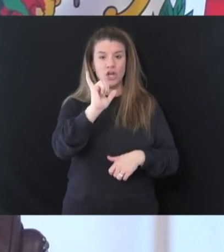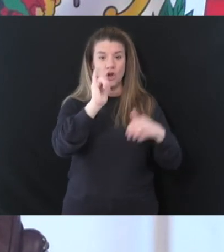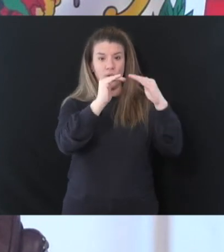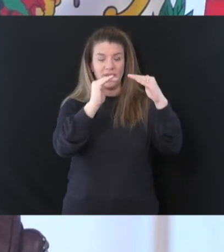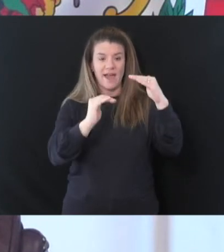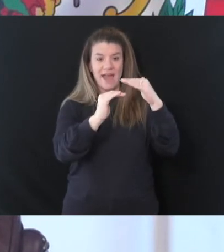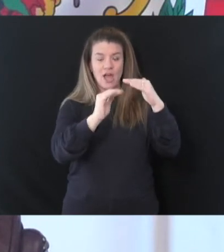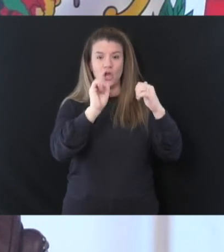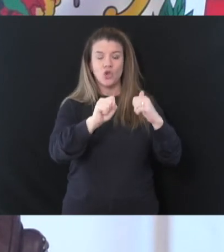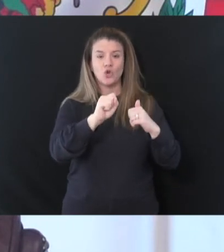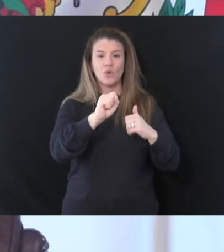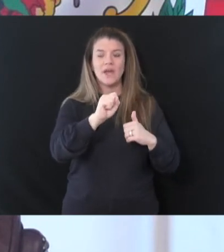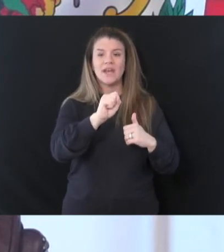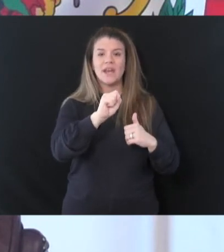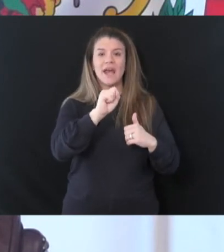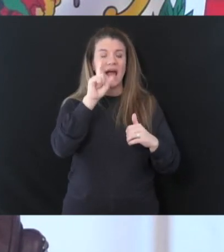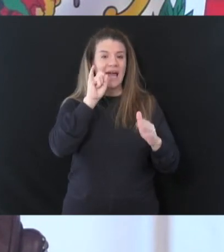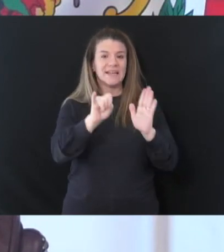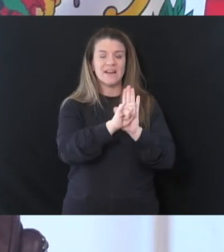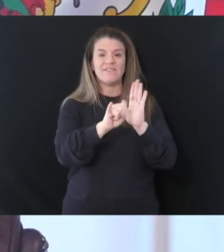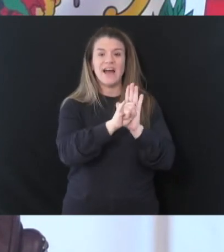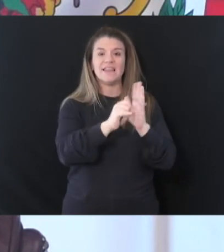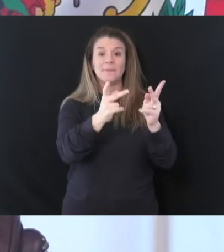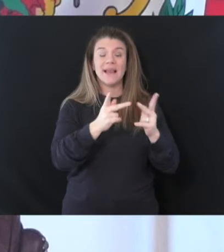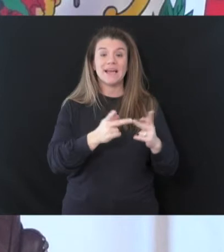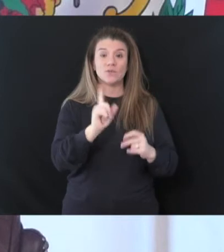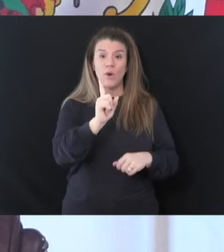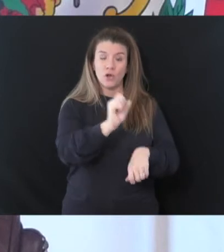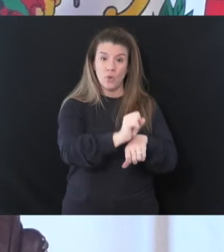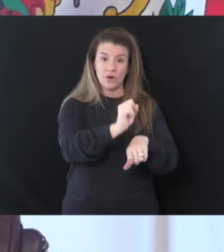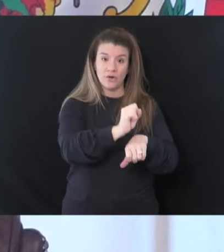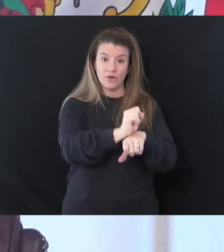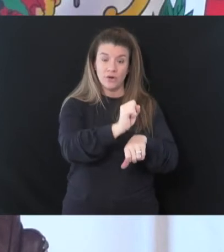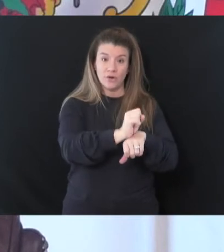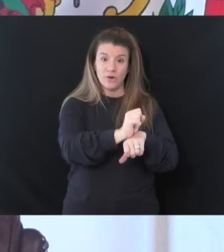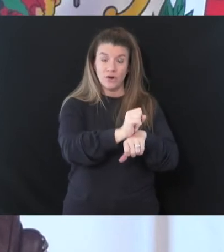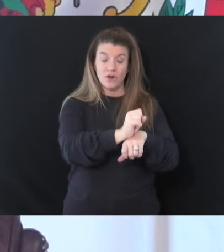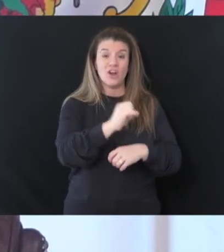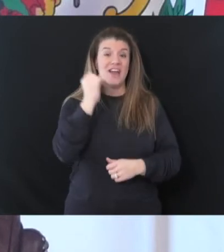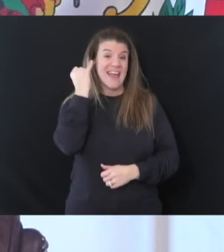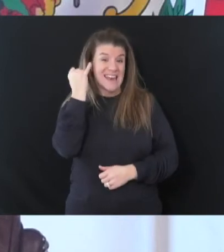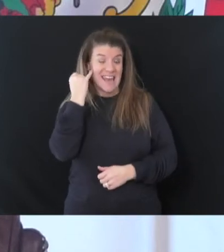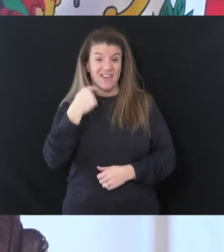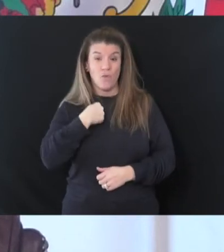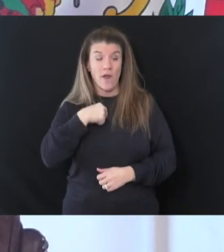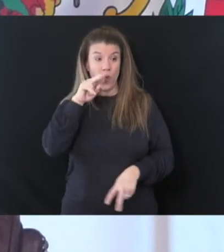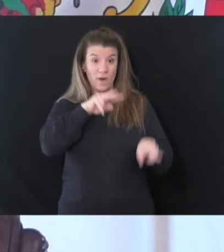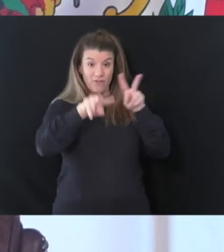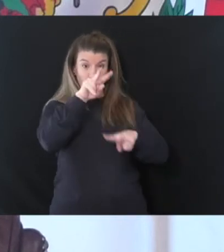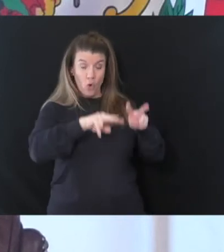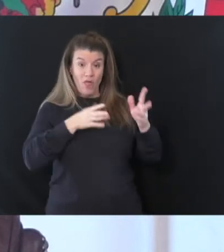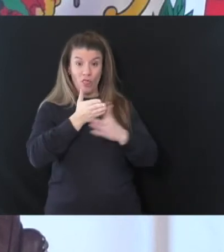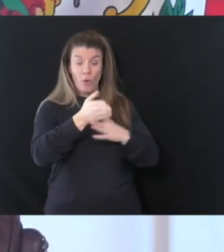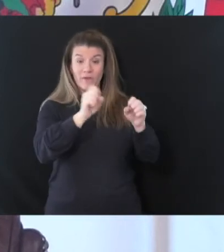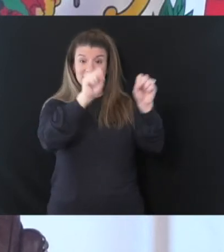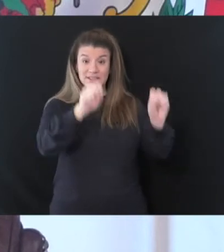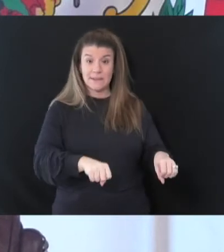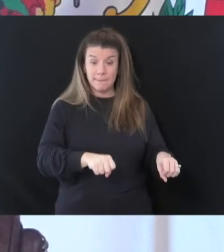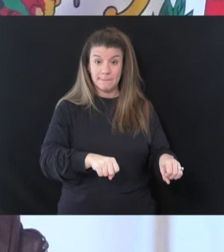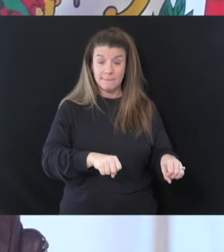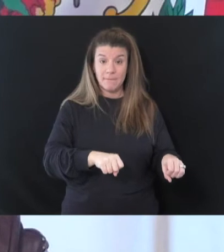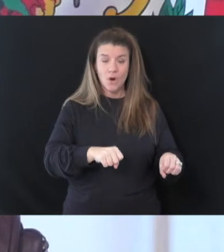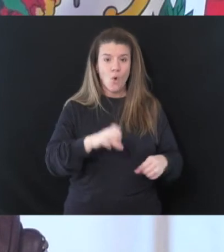check the place, or you can identify the place where you work. And as we review all this through the systems and everything,